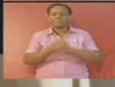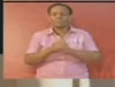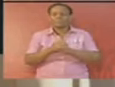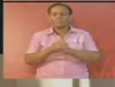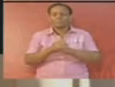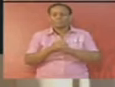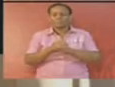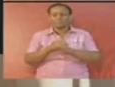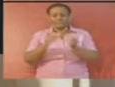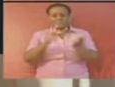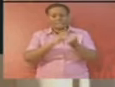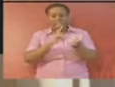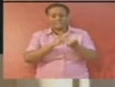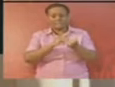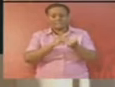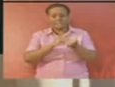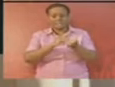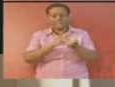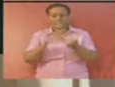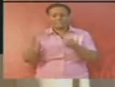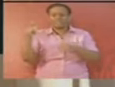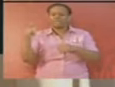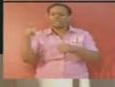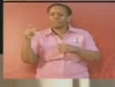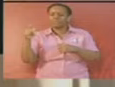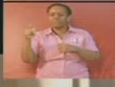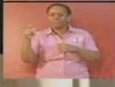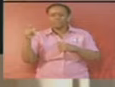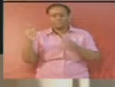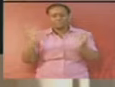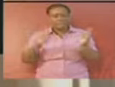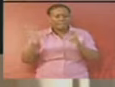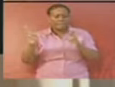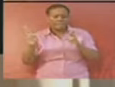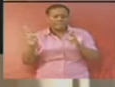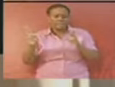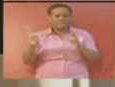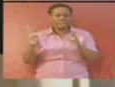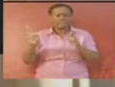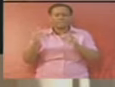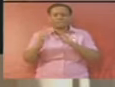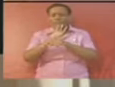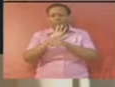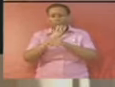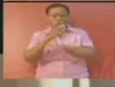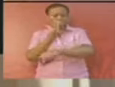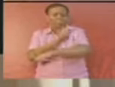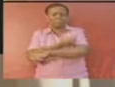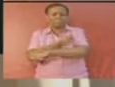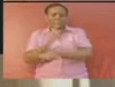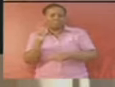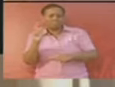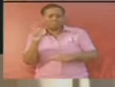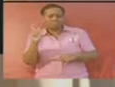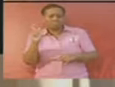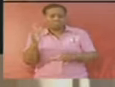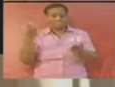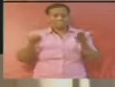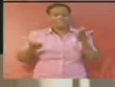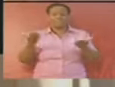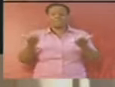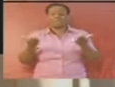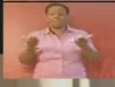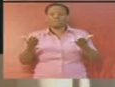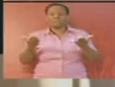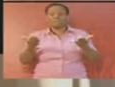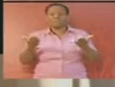Parasram, preparing for a COVID-19 vaccine, might be more than just having a few refrigerators and